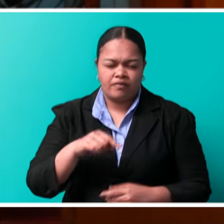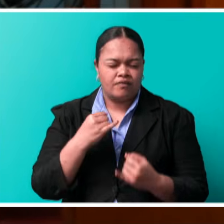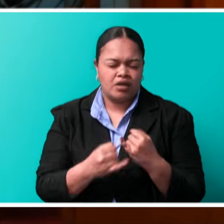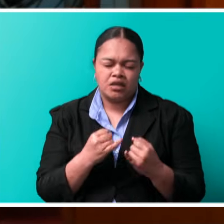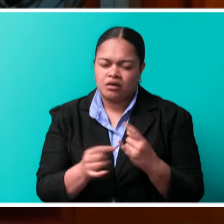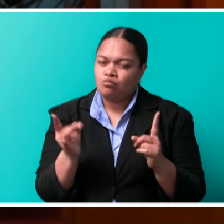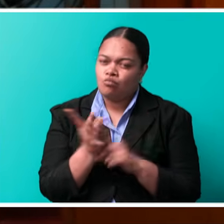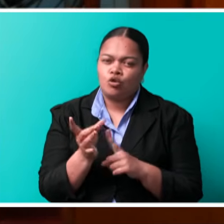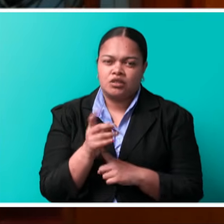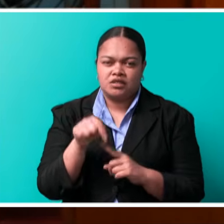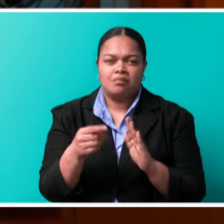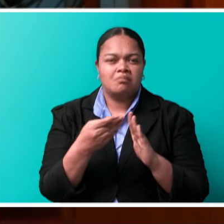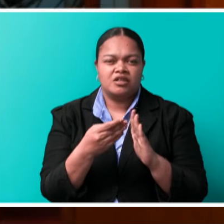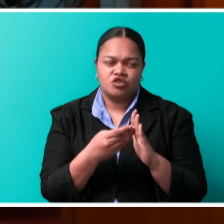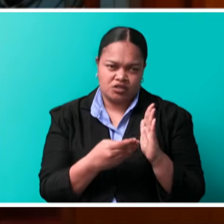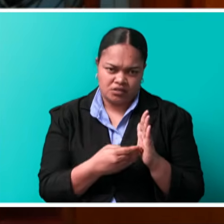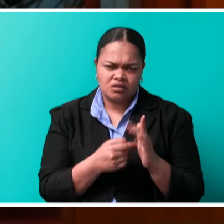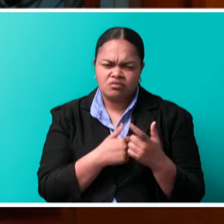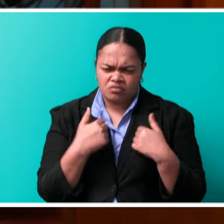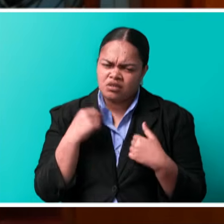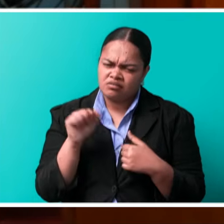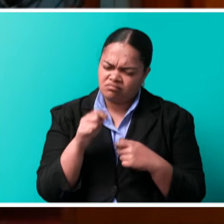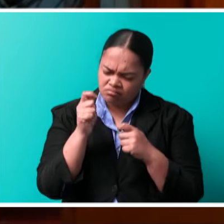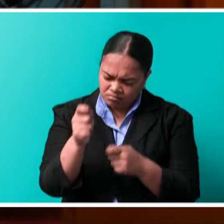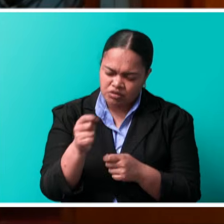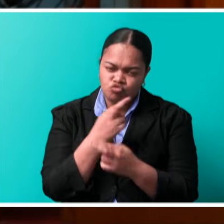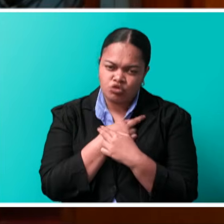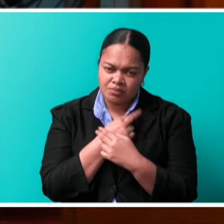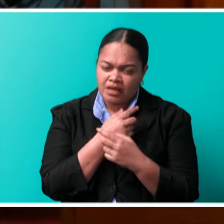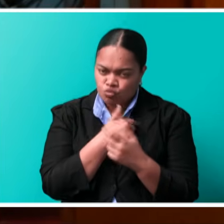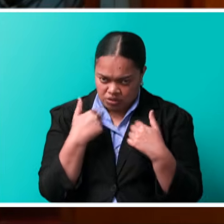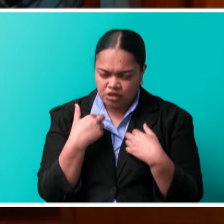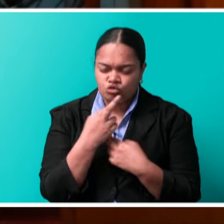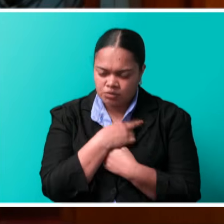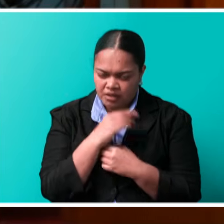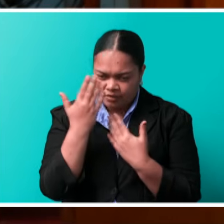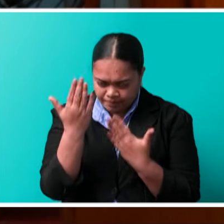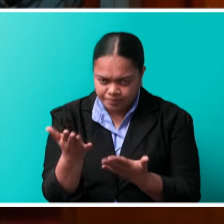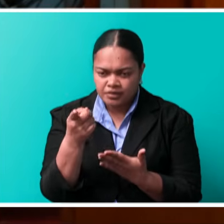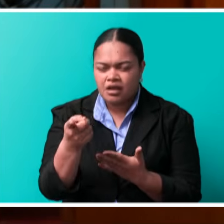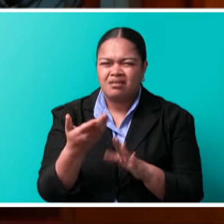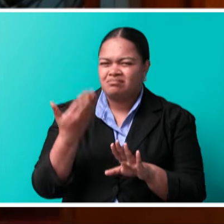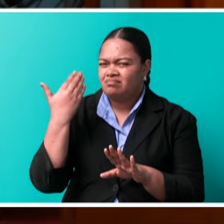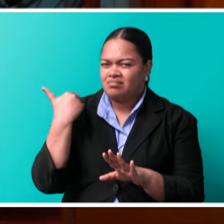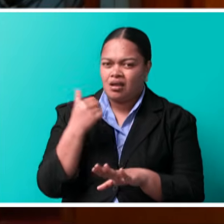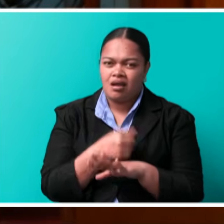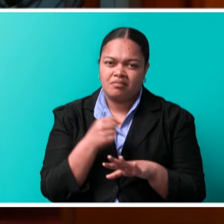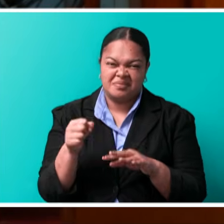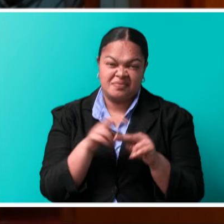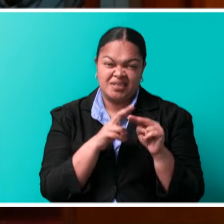and we pay respect to previous governments, including the most immediate past,